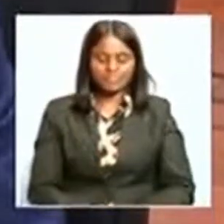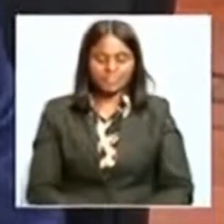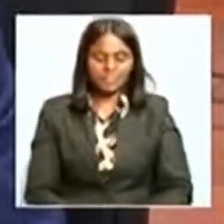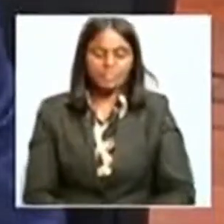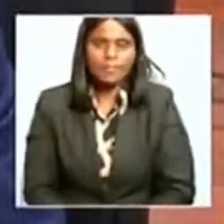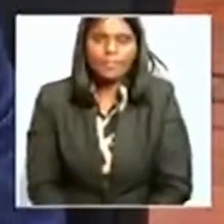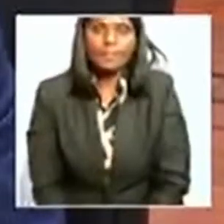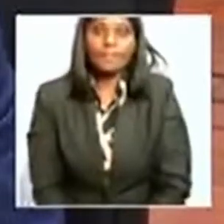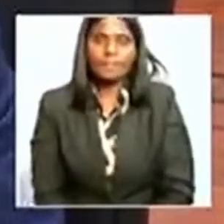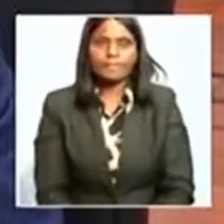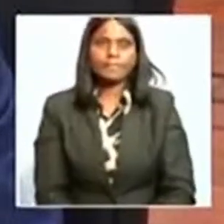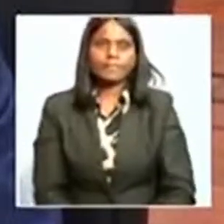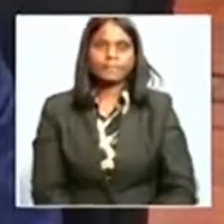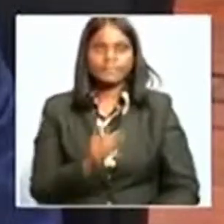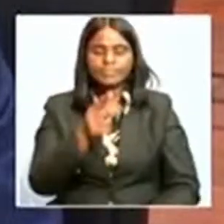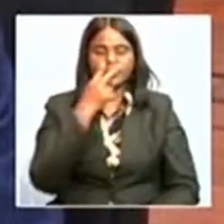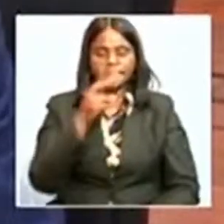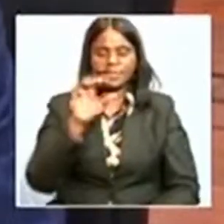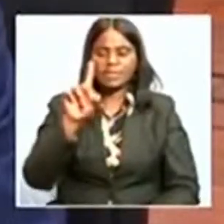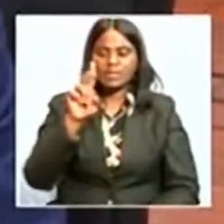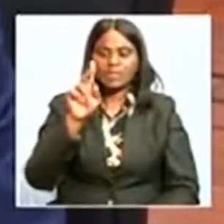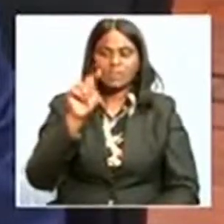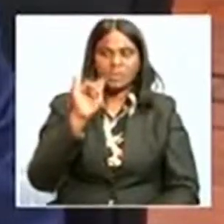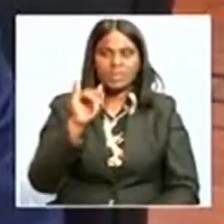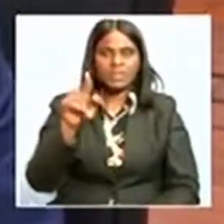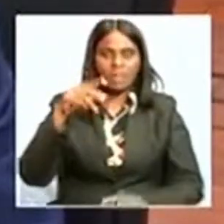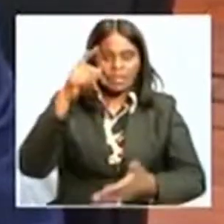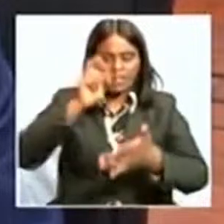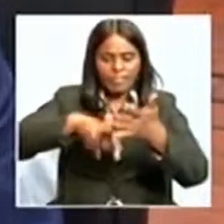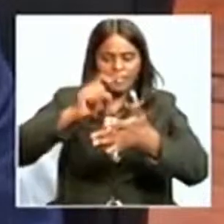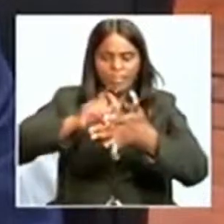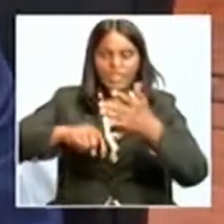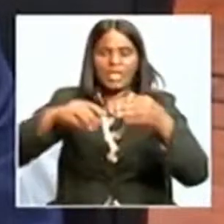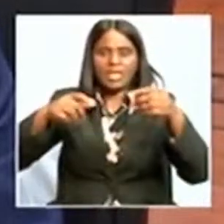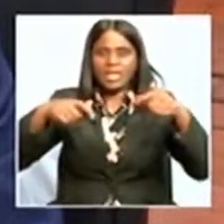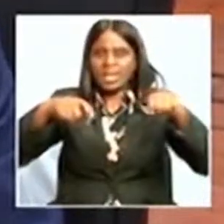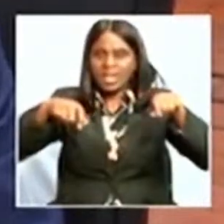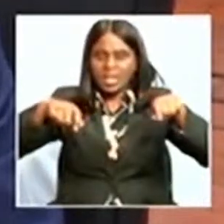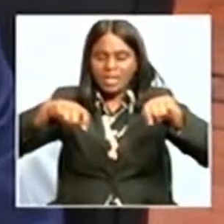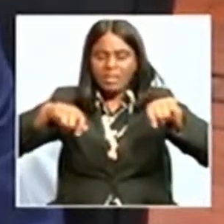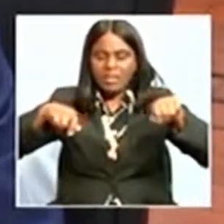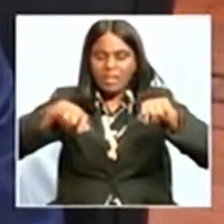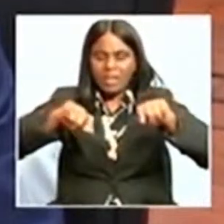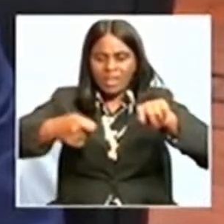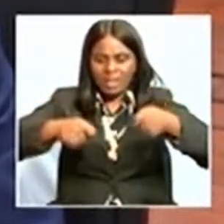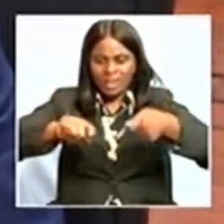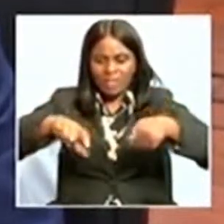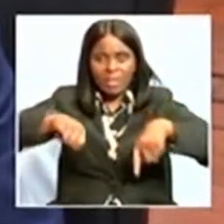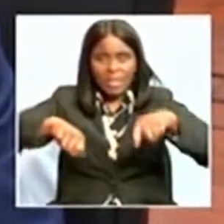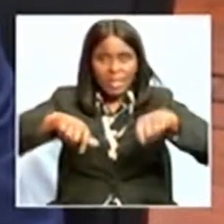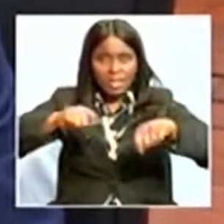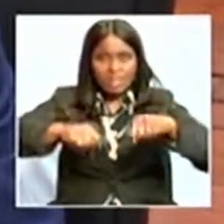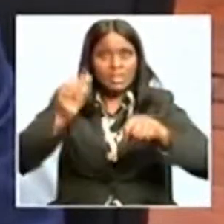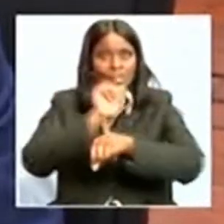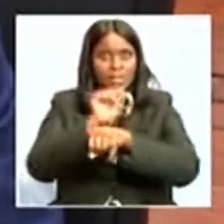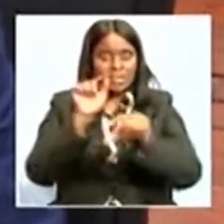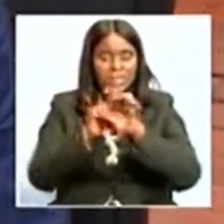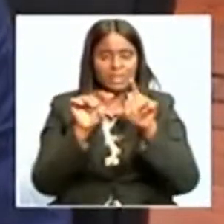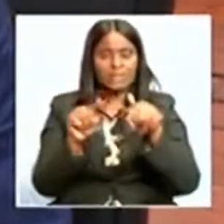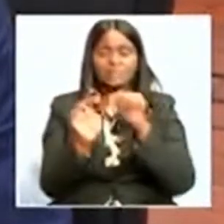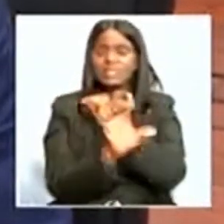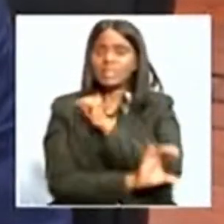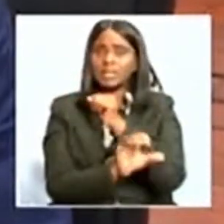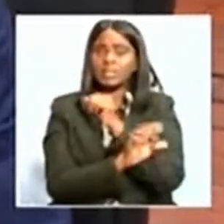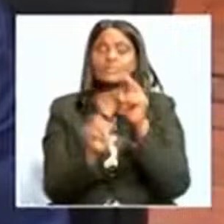at the duty charged on the electric cars in this country, it's very, very